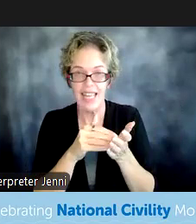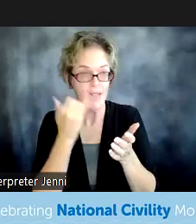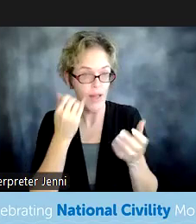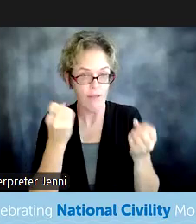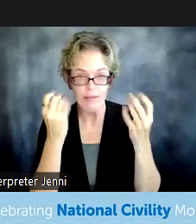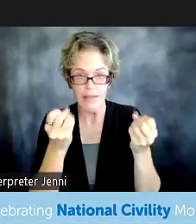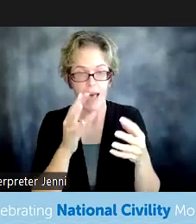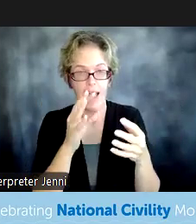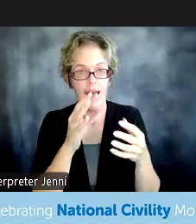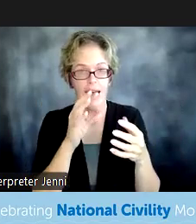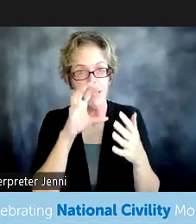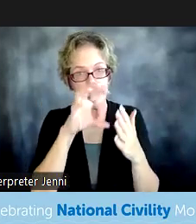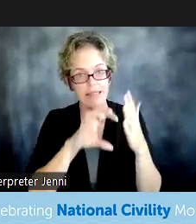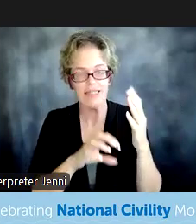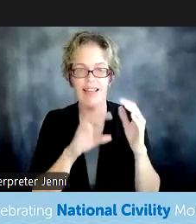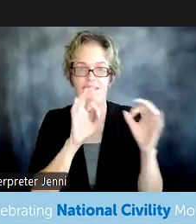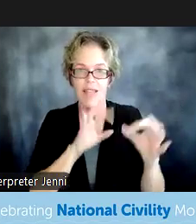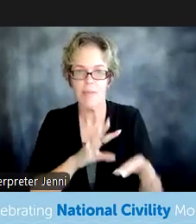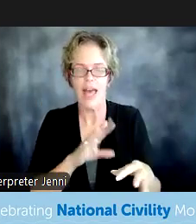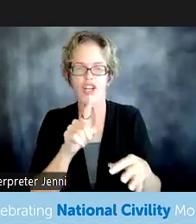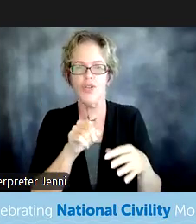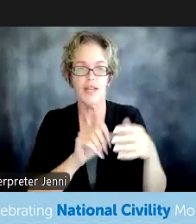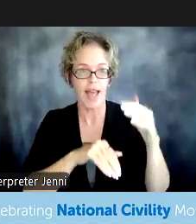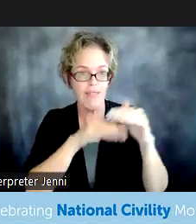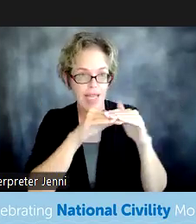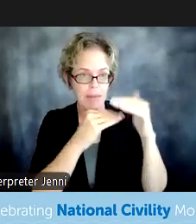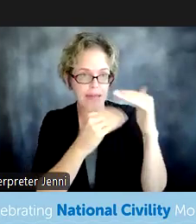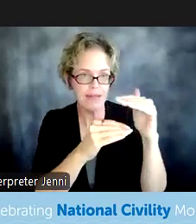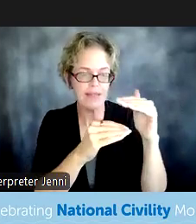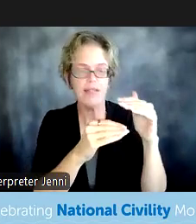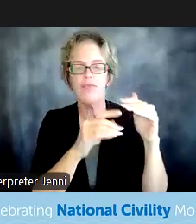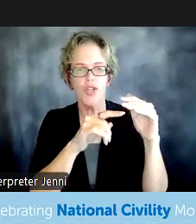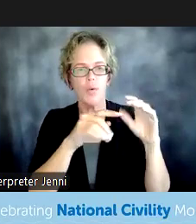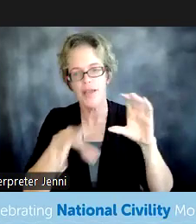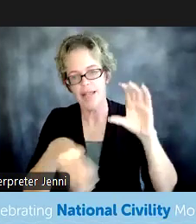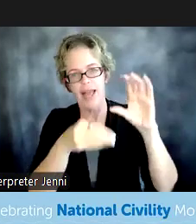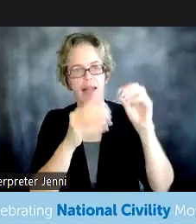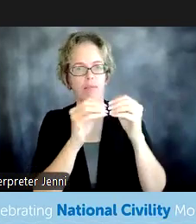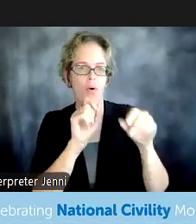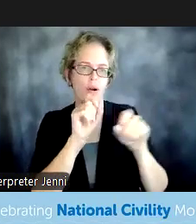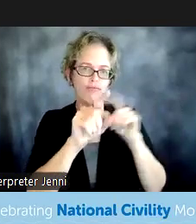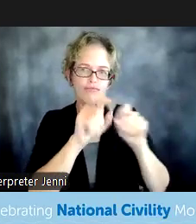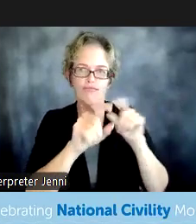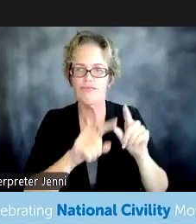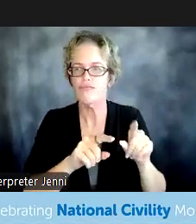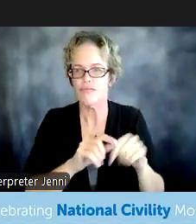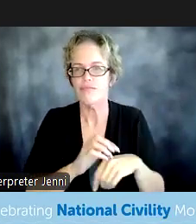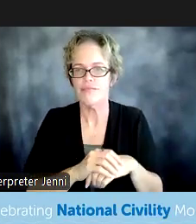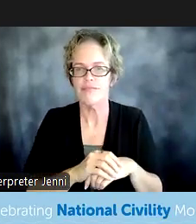each option, each question, you can submit multiple additions of feedback. And we'll just give it another second